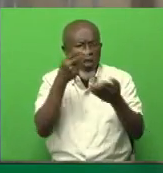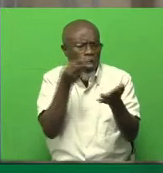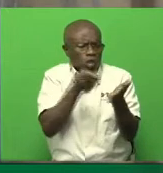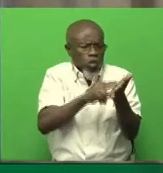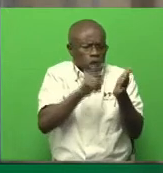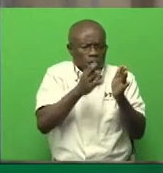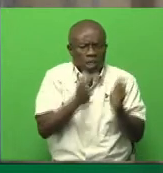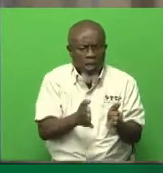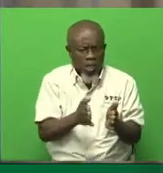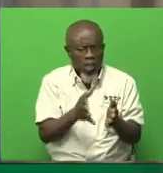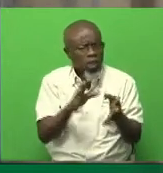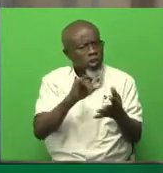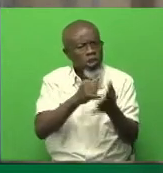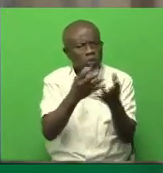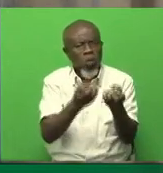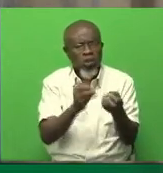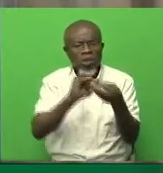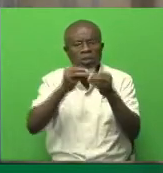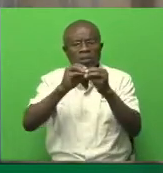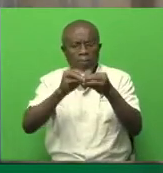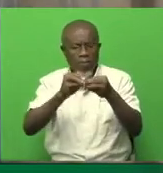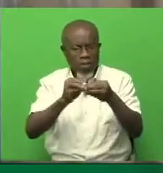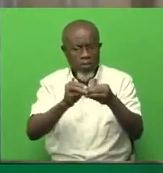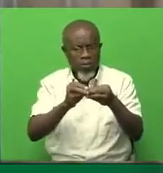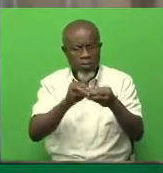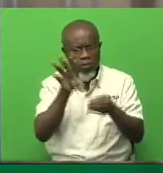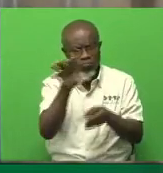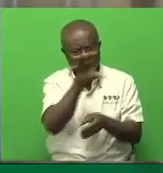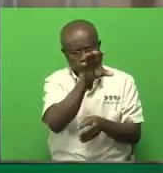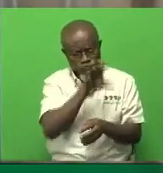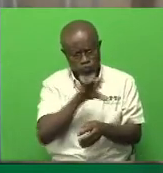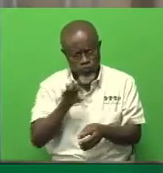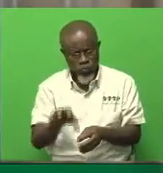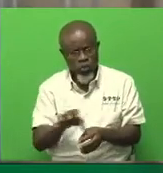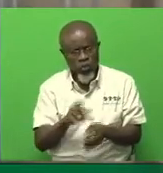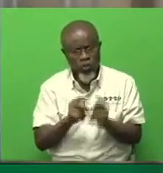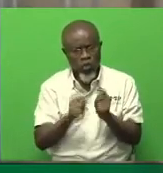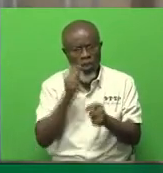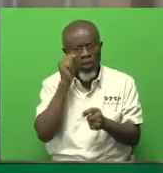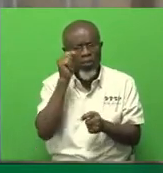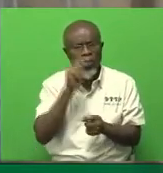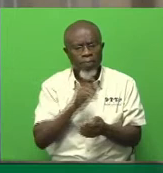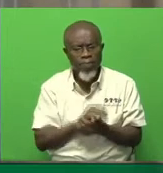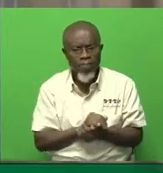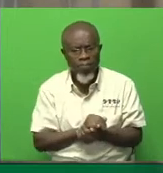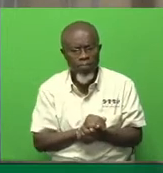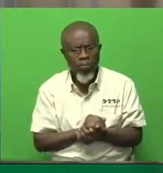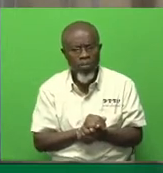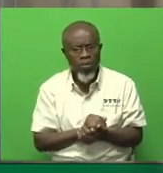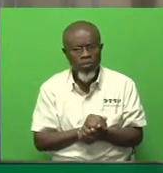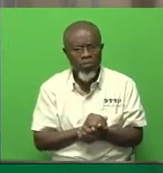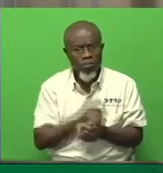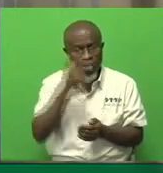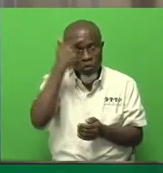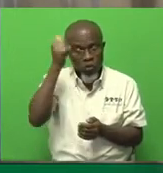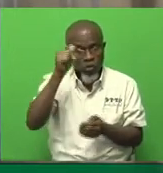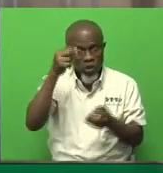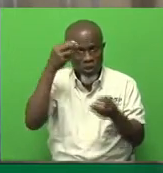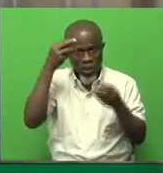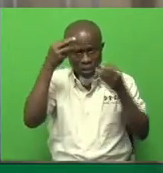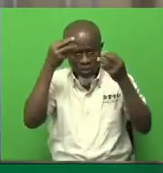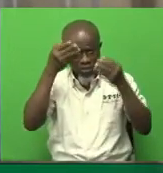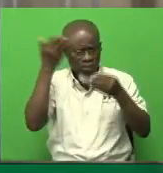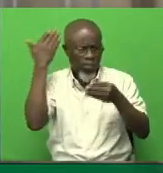in stunning fiscal committee and for fiscal year 2021 the then Minister had provided a breakdown showing how many